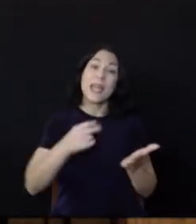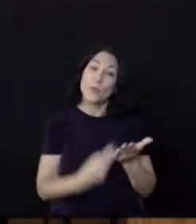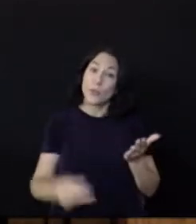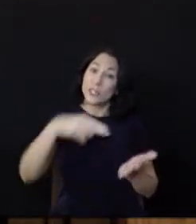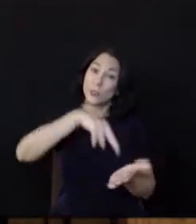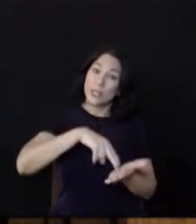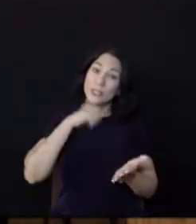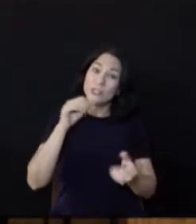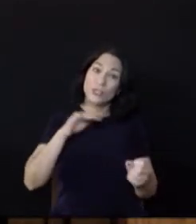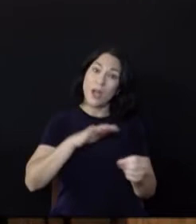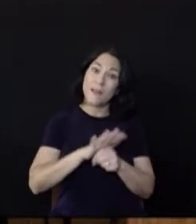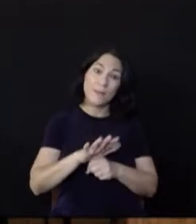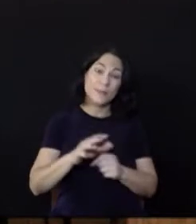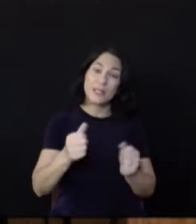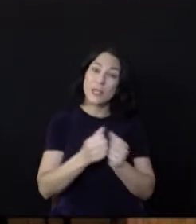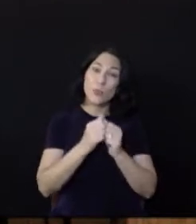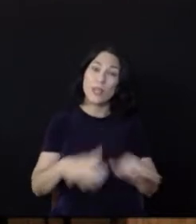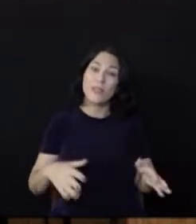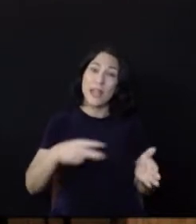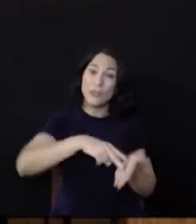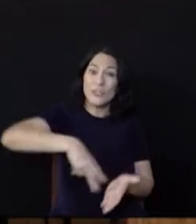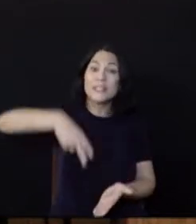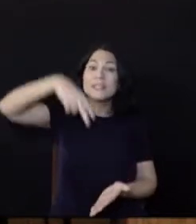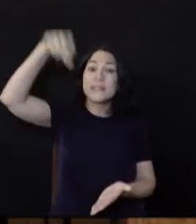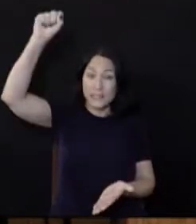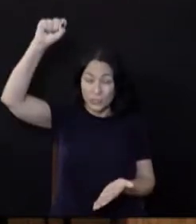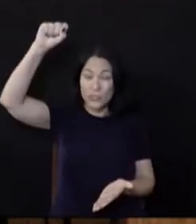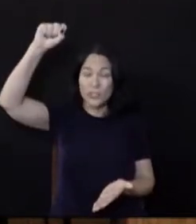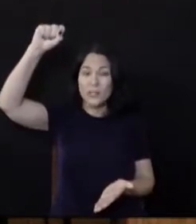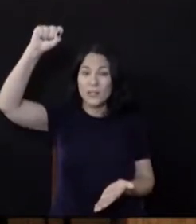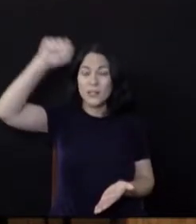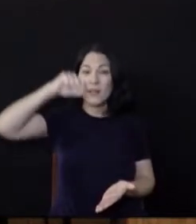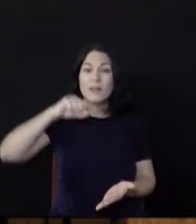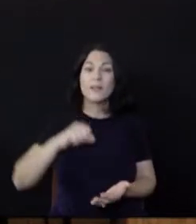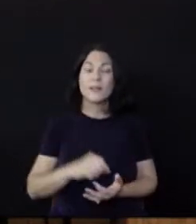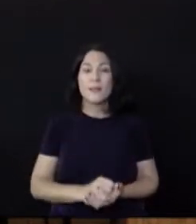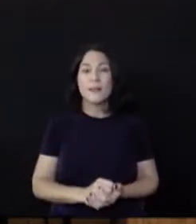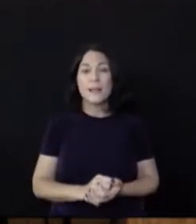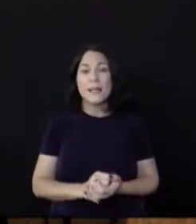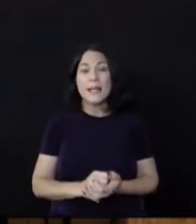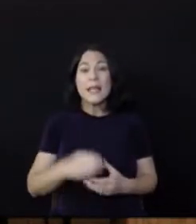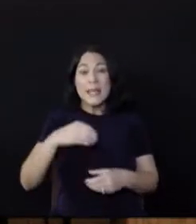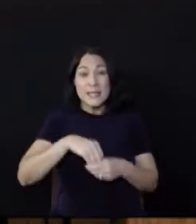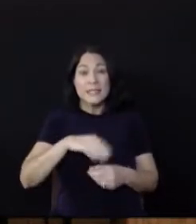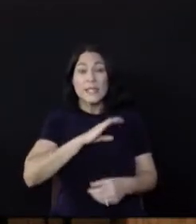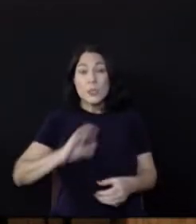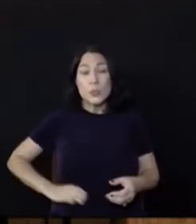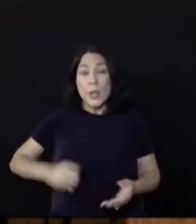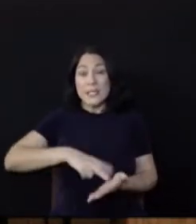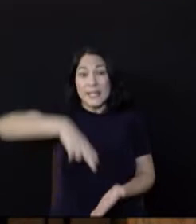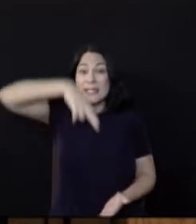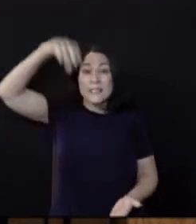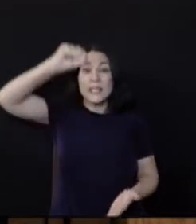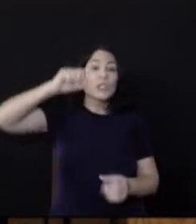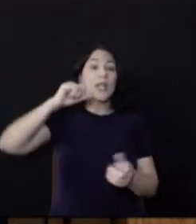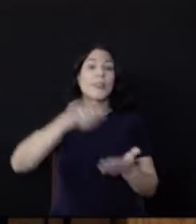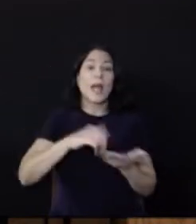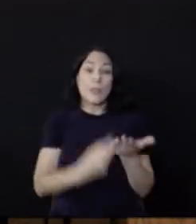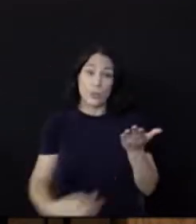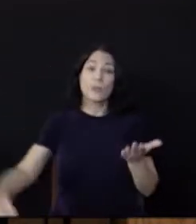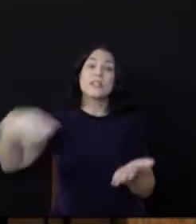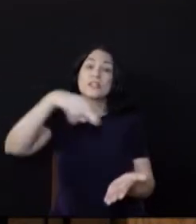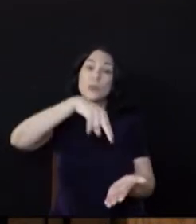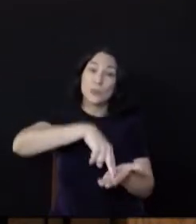without what God reveals through the ascension of Christ. It is in his ascension that the resurrected Christ